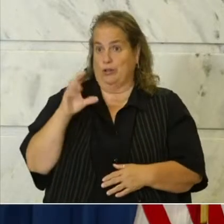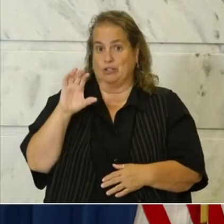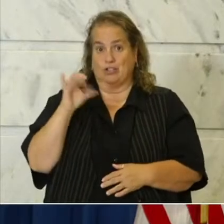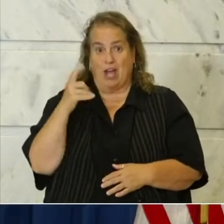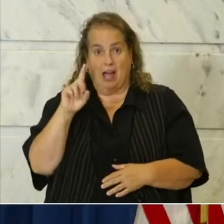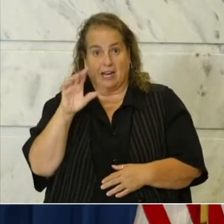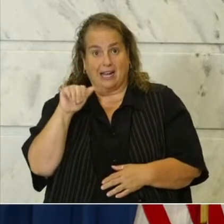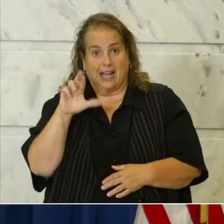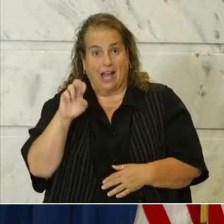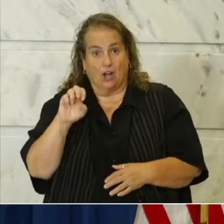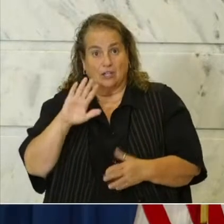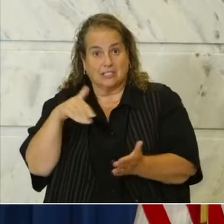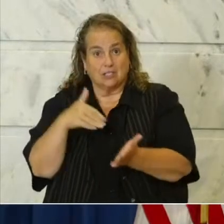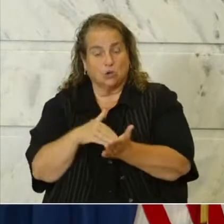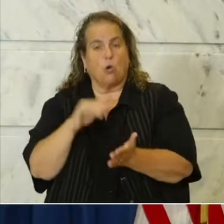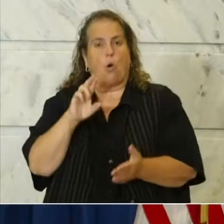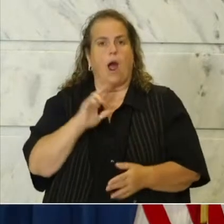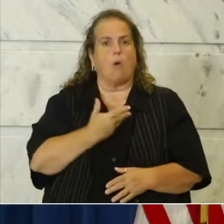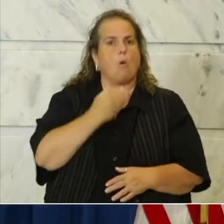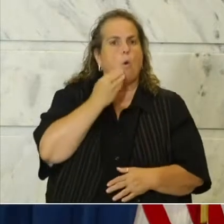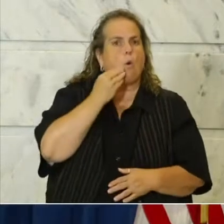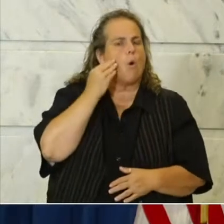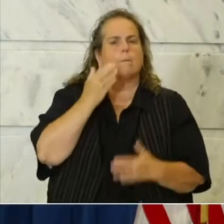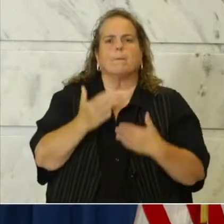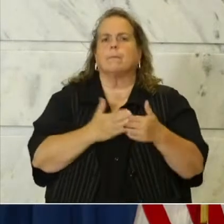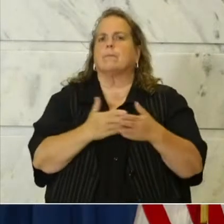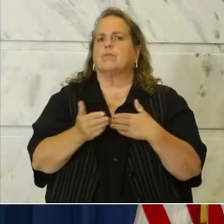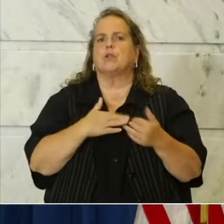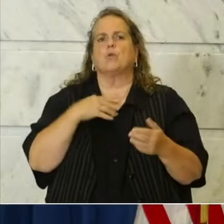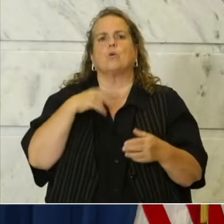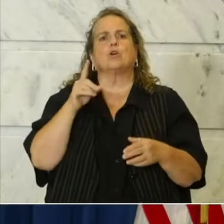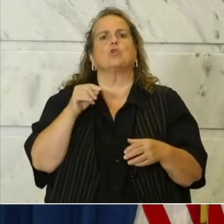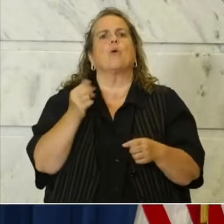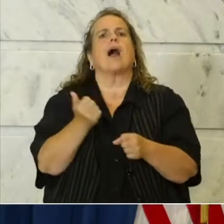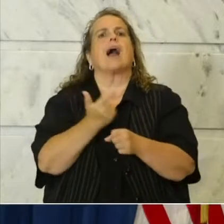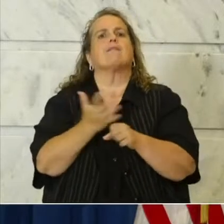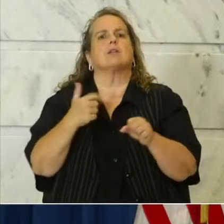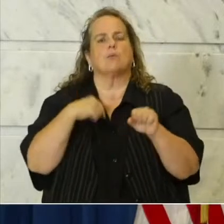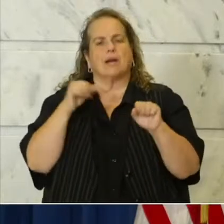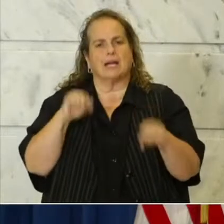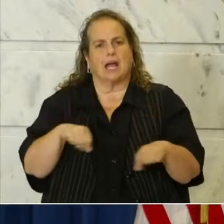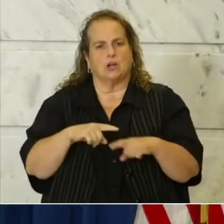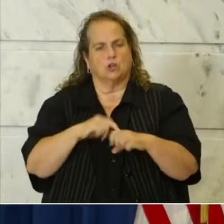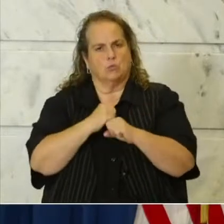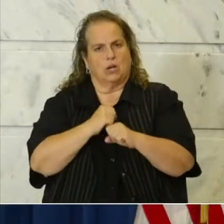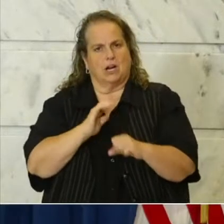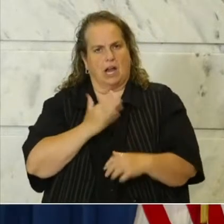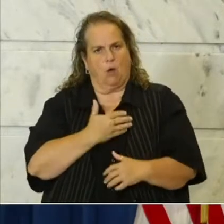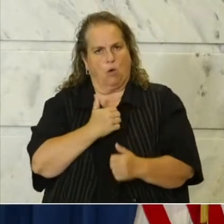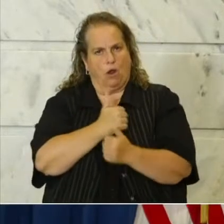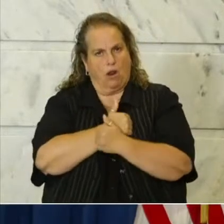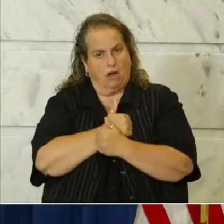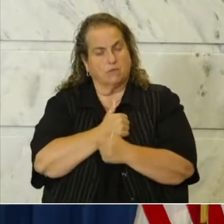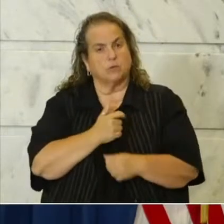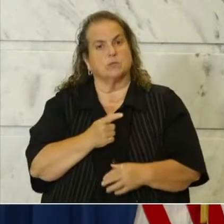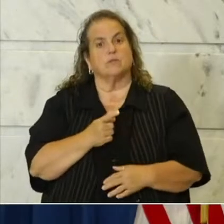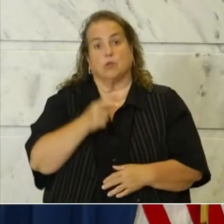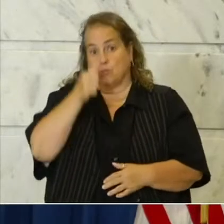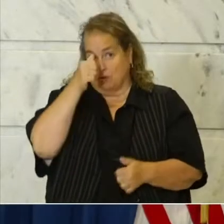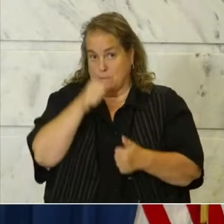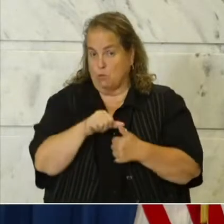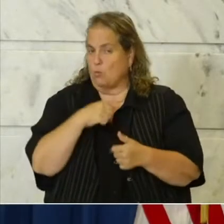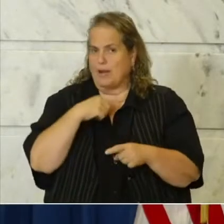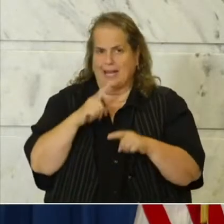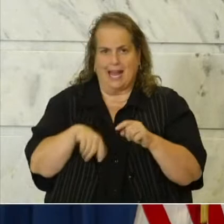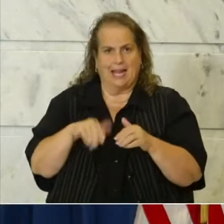at our homes, that we're doing everything we can to protect our loved ones. And remember, we can't send kids